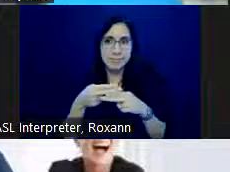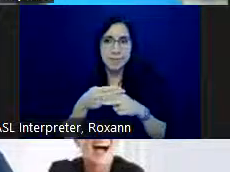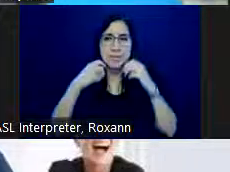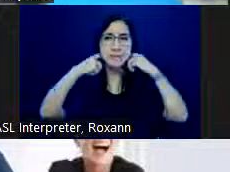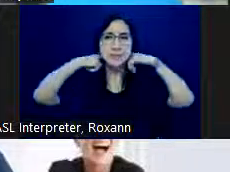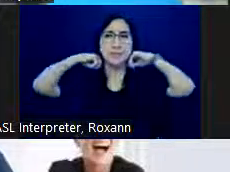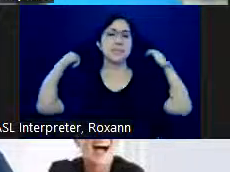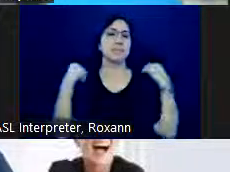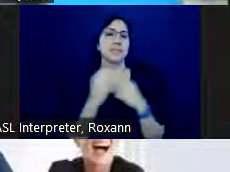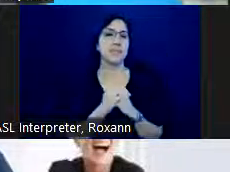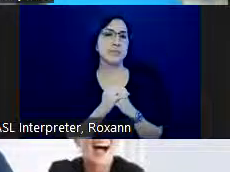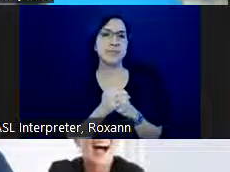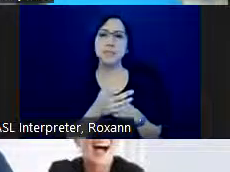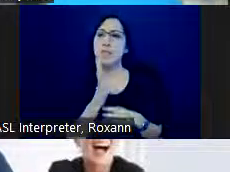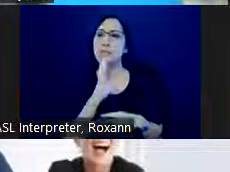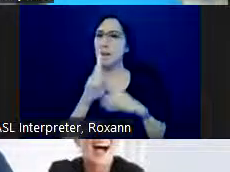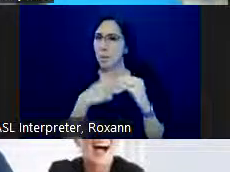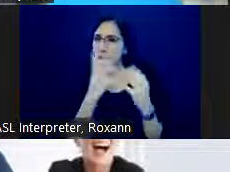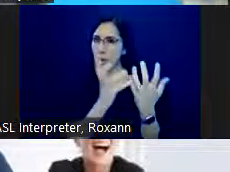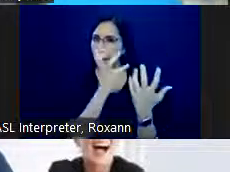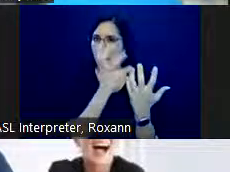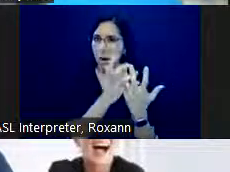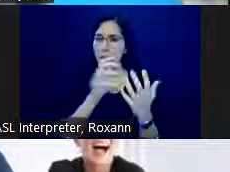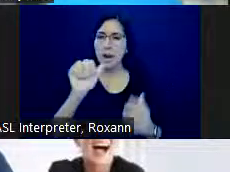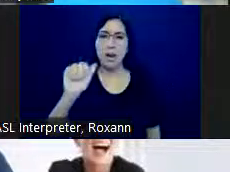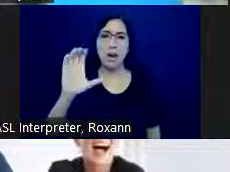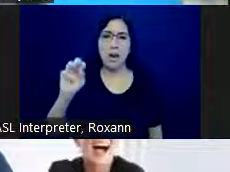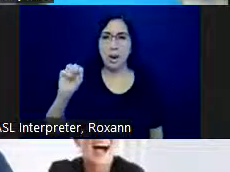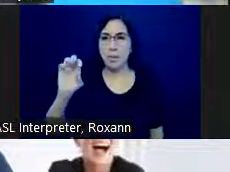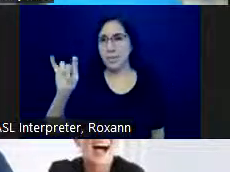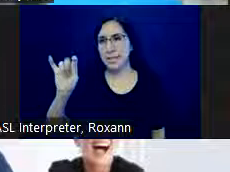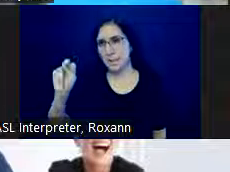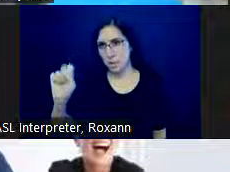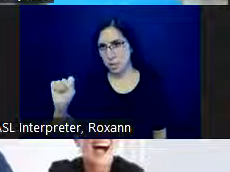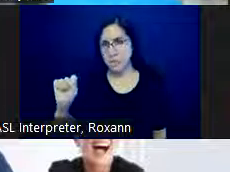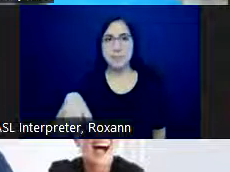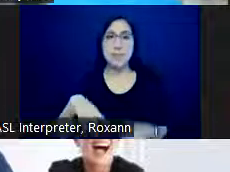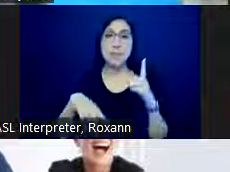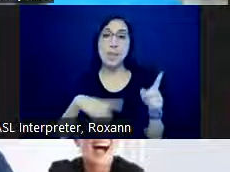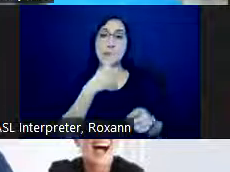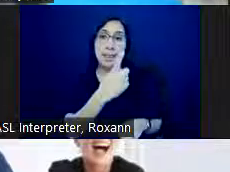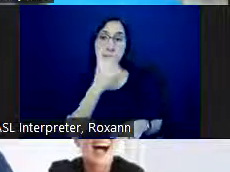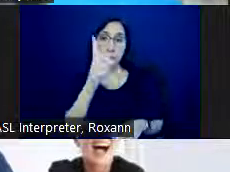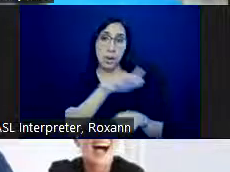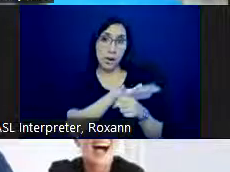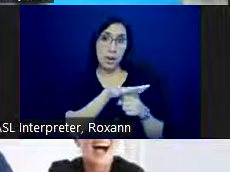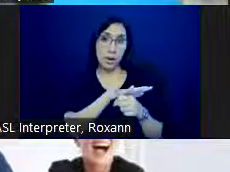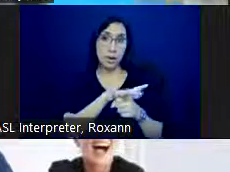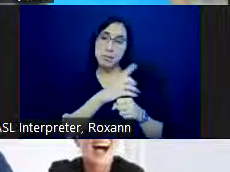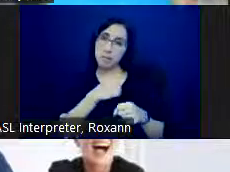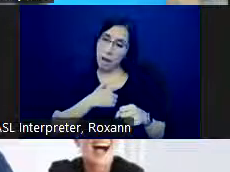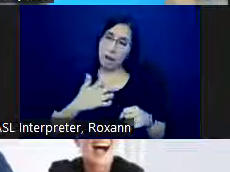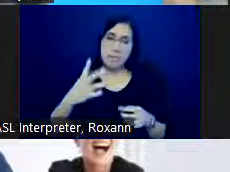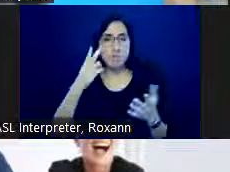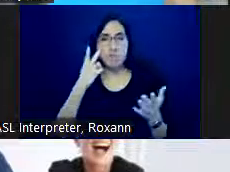So let's talk about some accommodations. This is one of the areas through my work that I found that